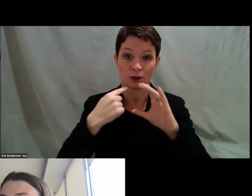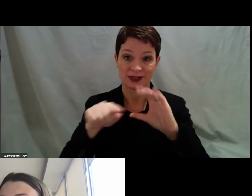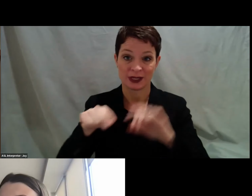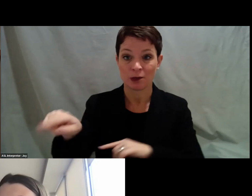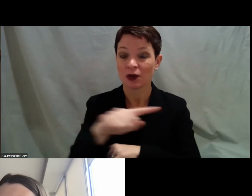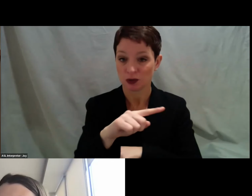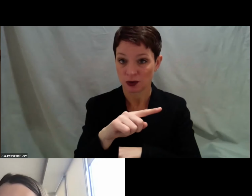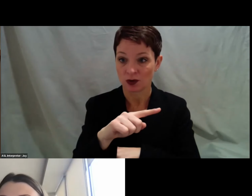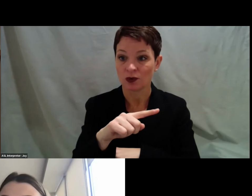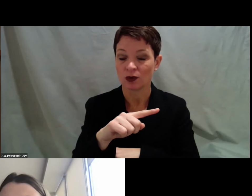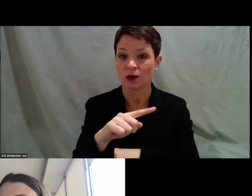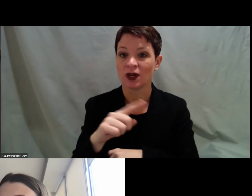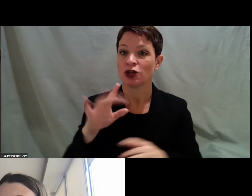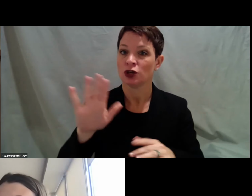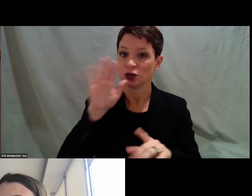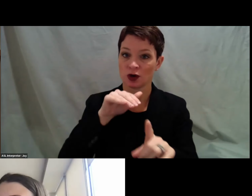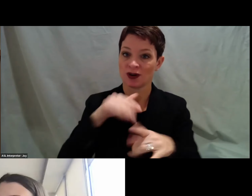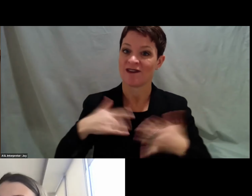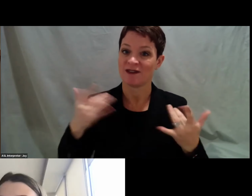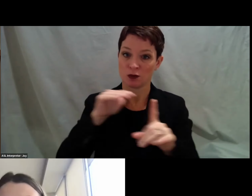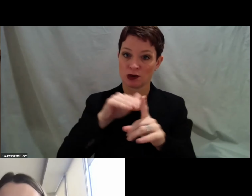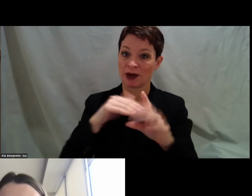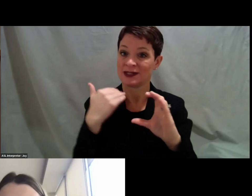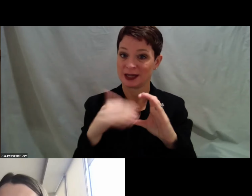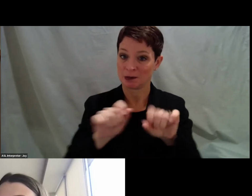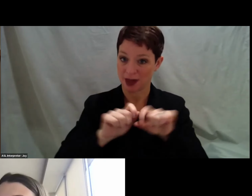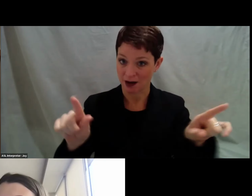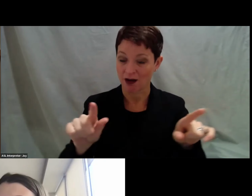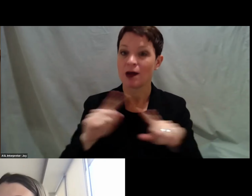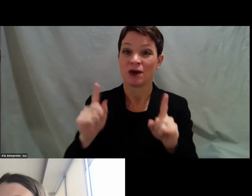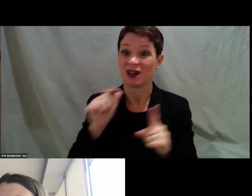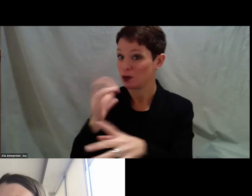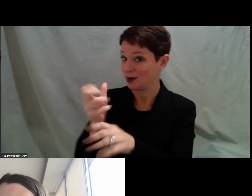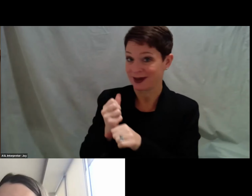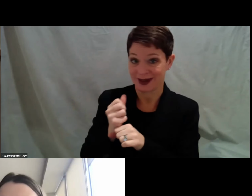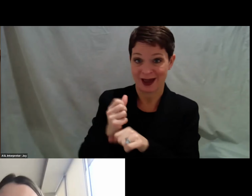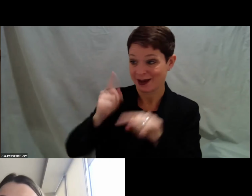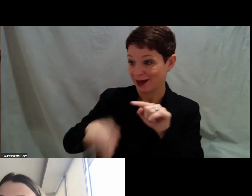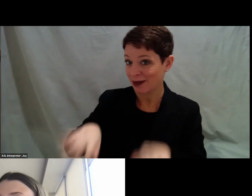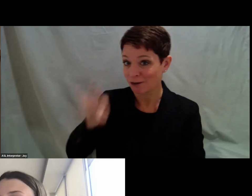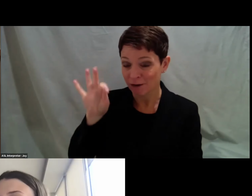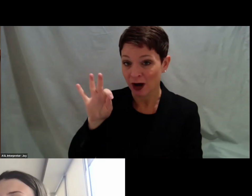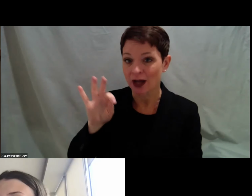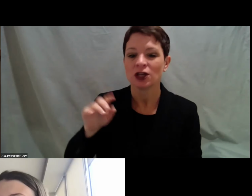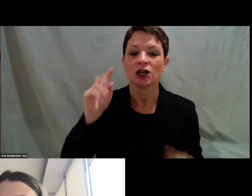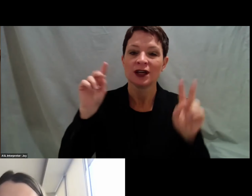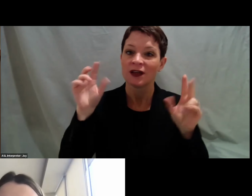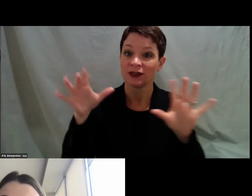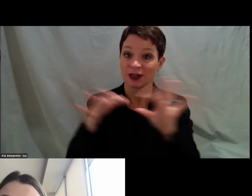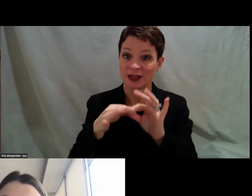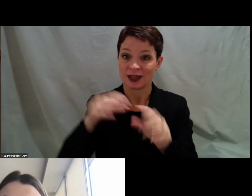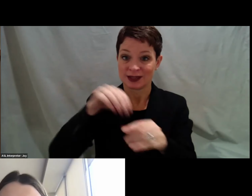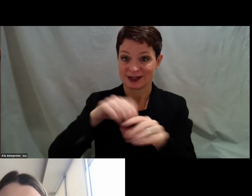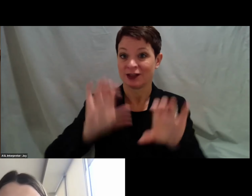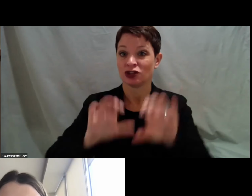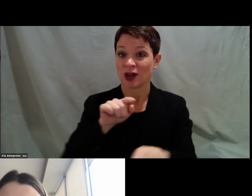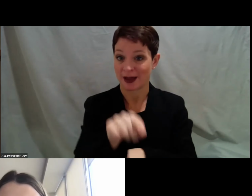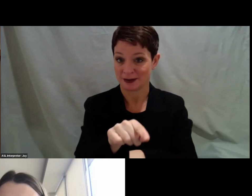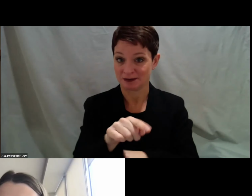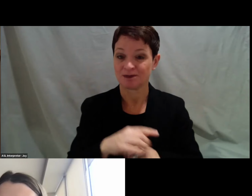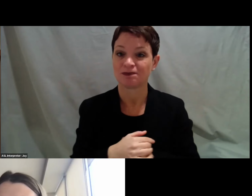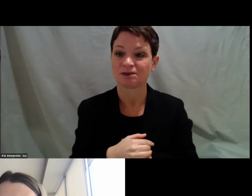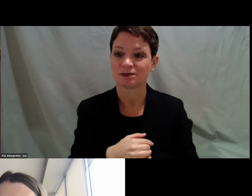in your event reminder email. But if you did not receive this email, please find the link to the evaluation form in the